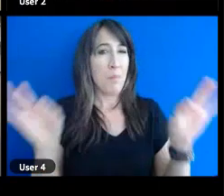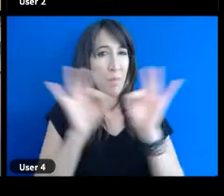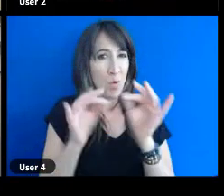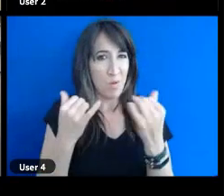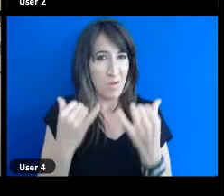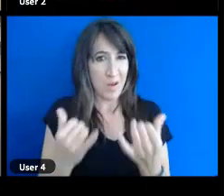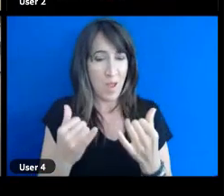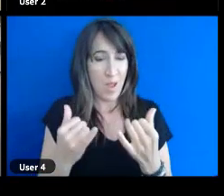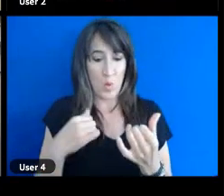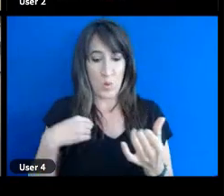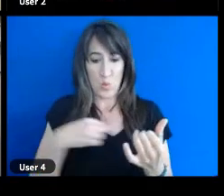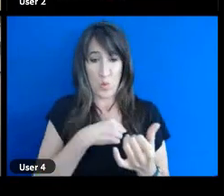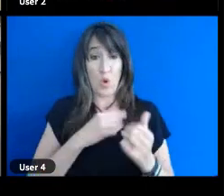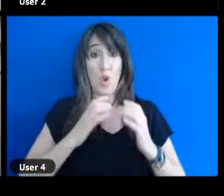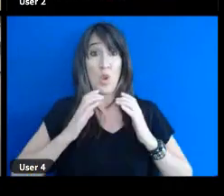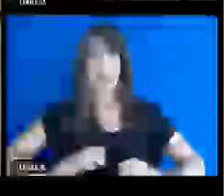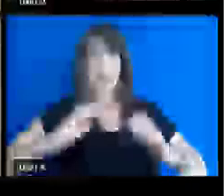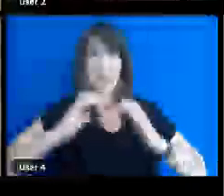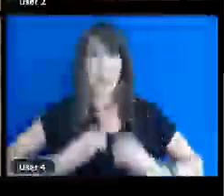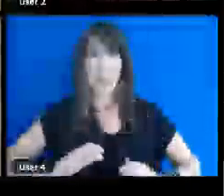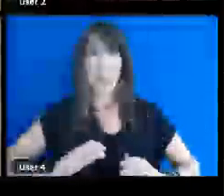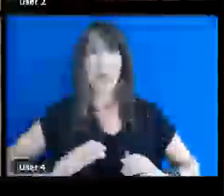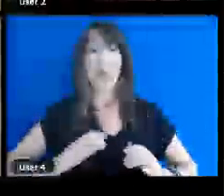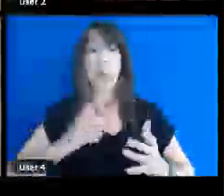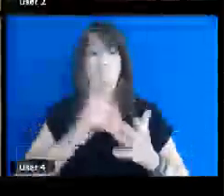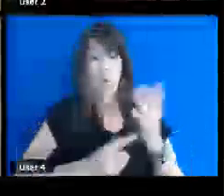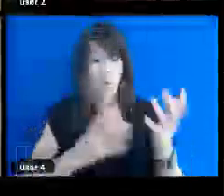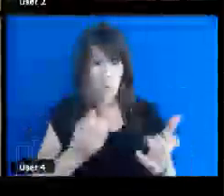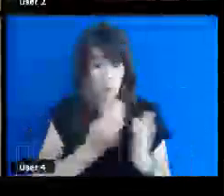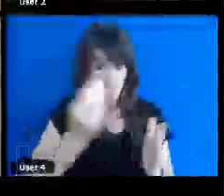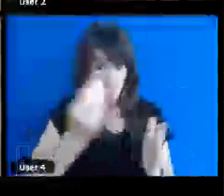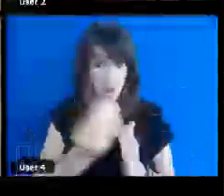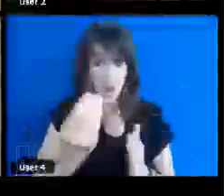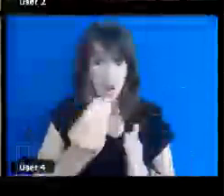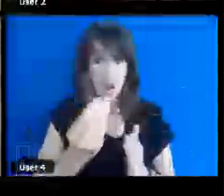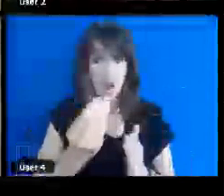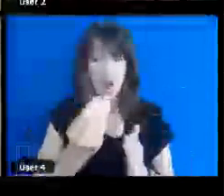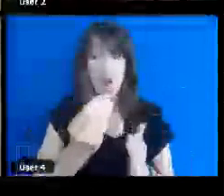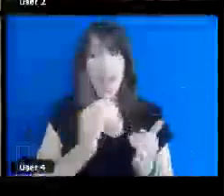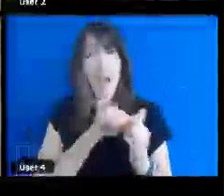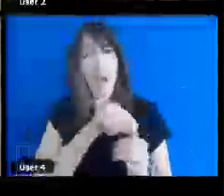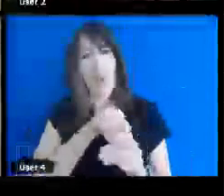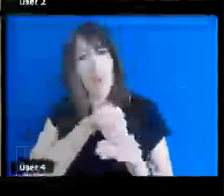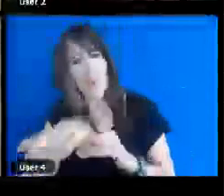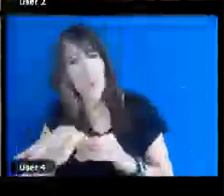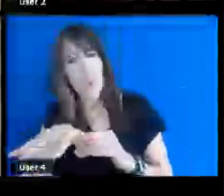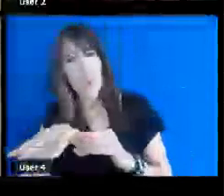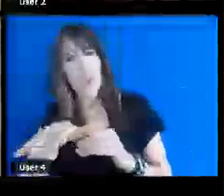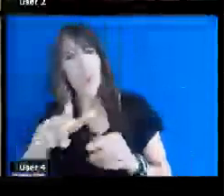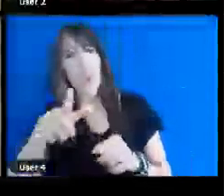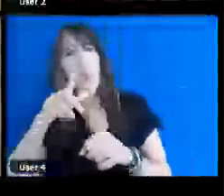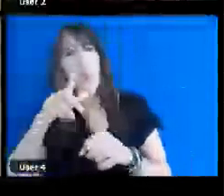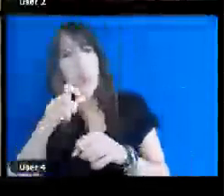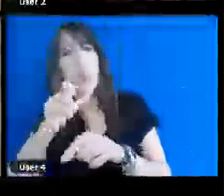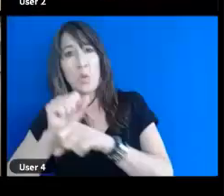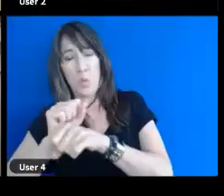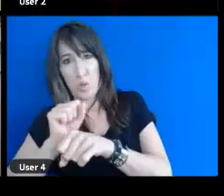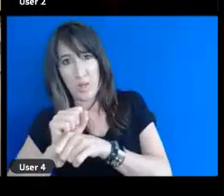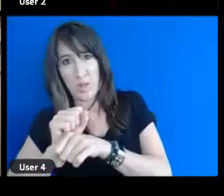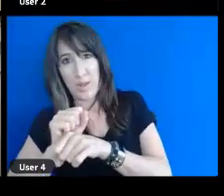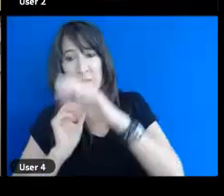actually may become even more relevant than ever as consumers become more aware of their purchasing, and as